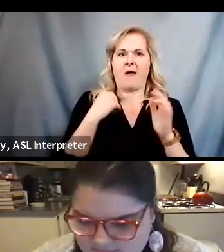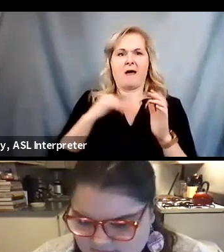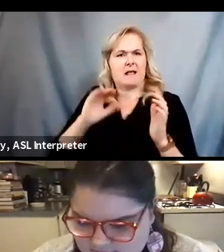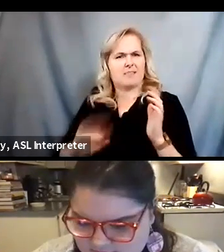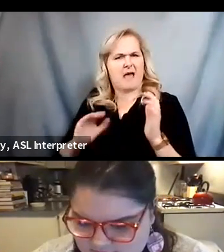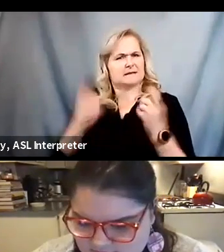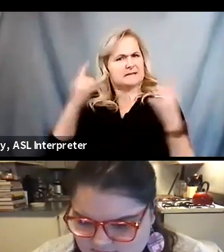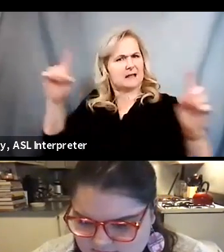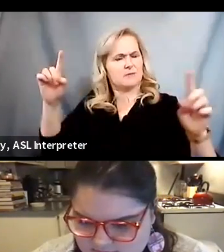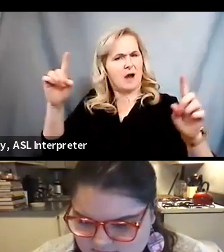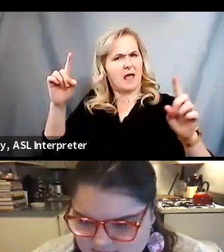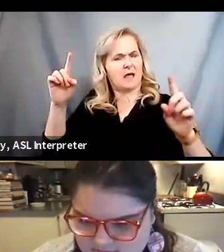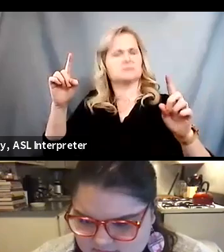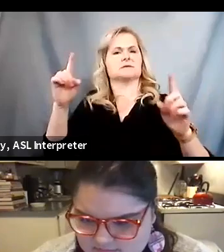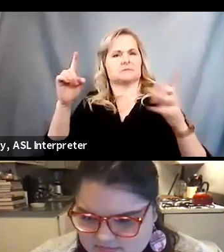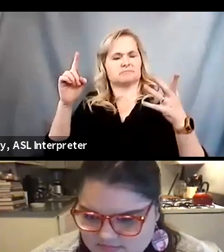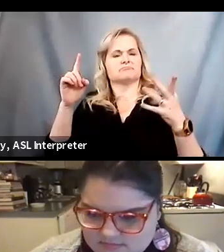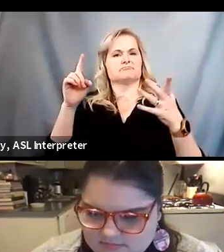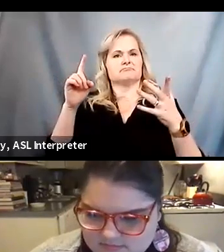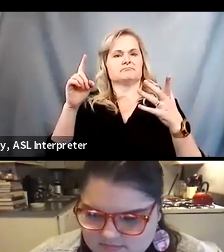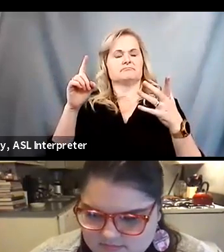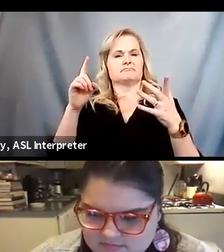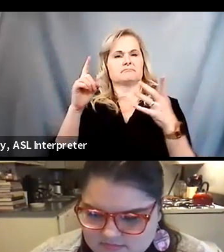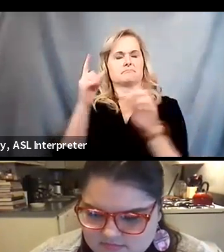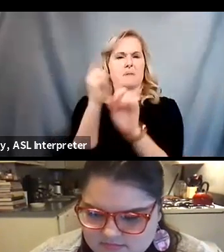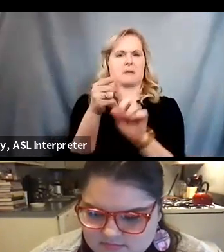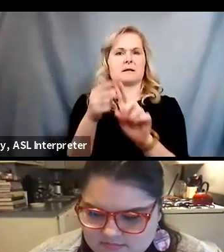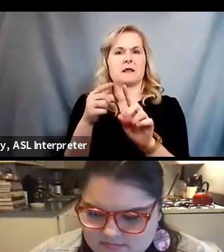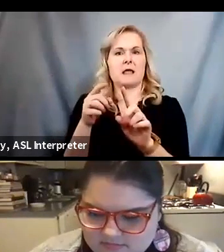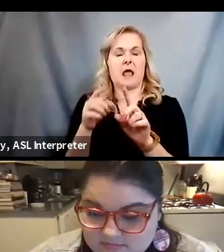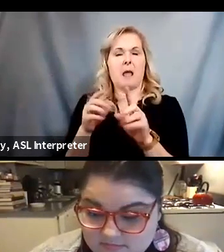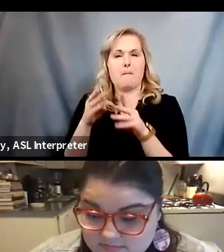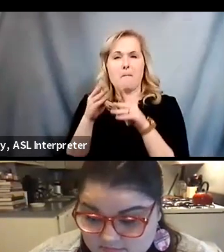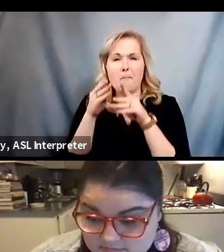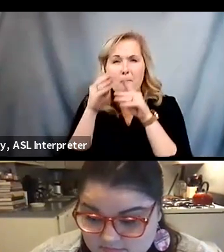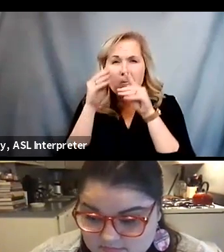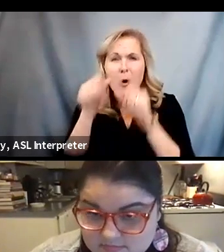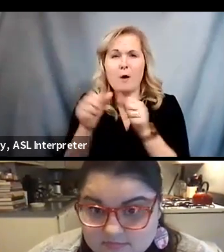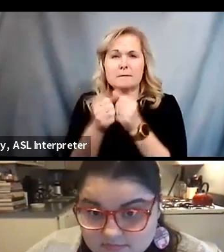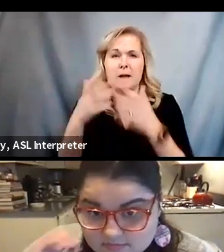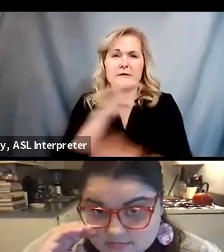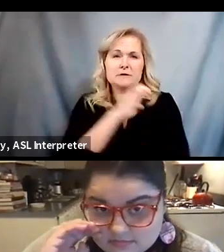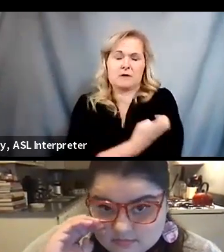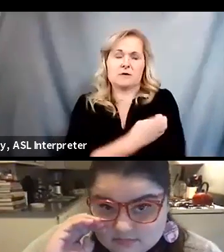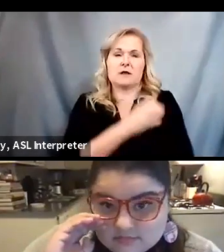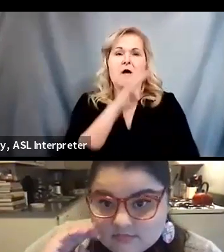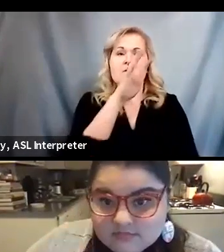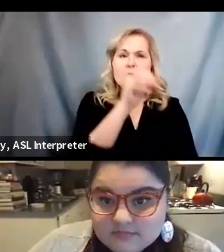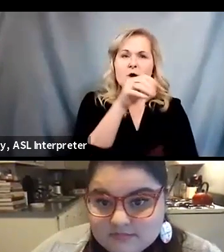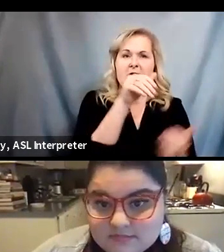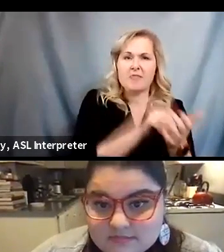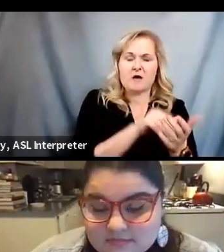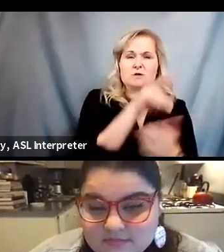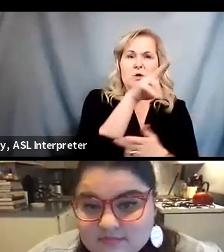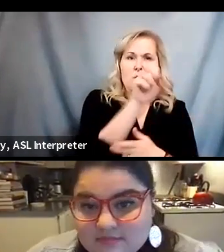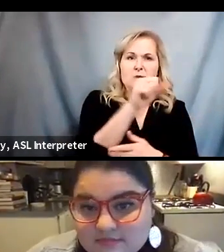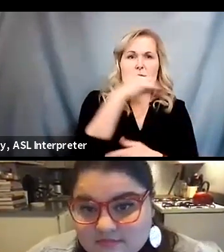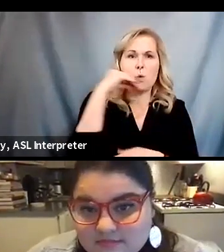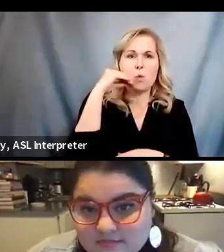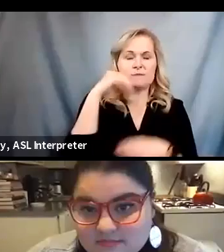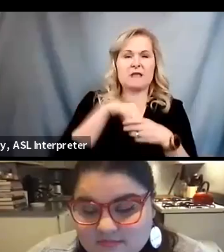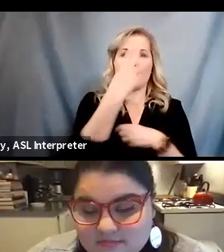milestone. It burned as much energy as 40,000 US homes use in a year.